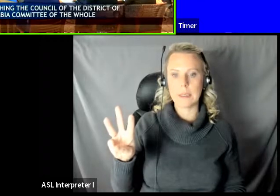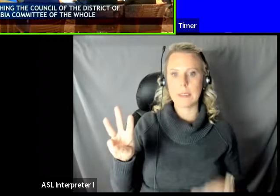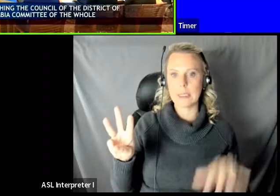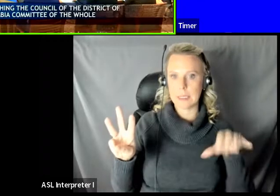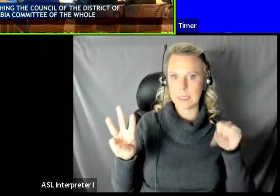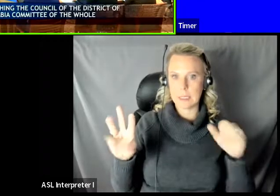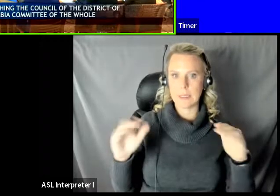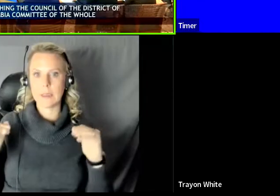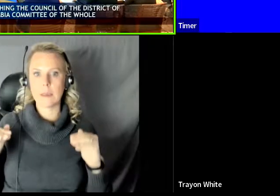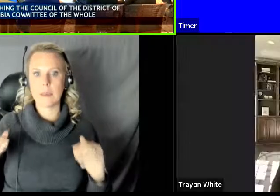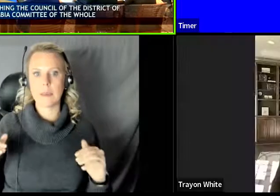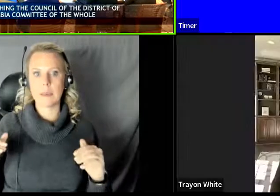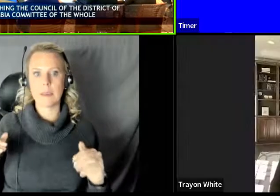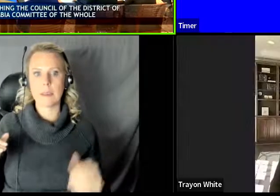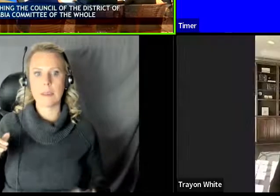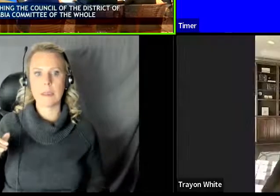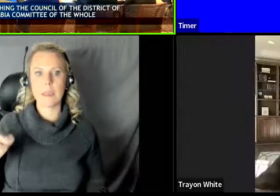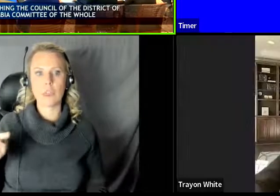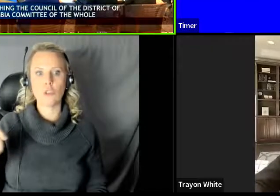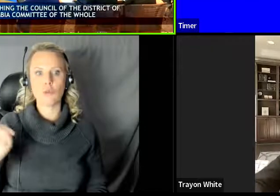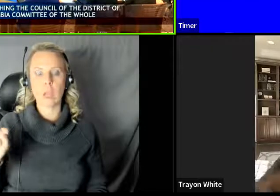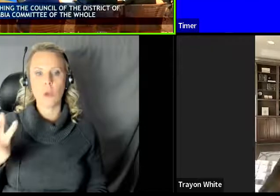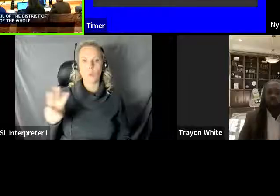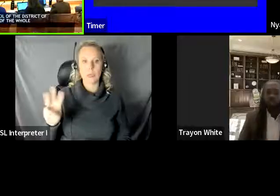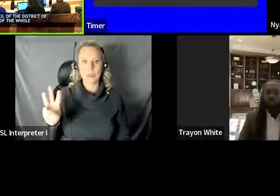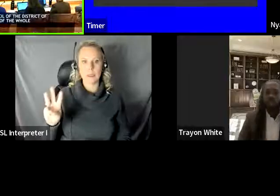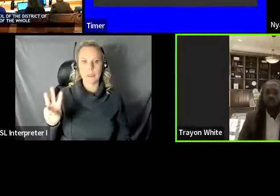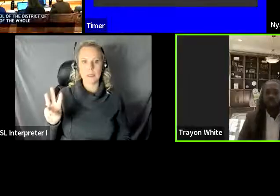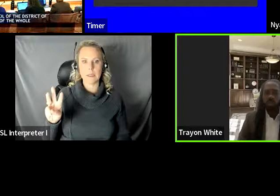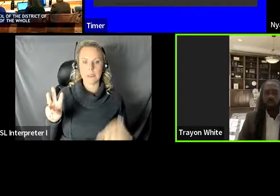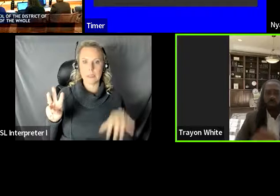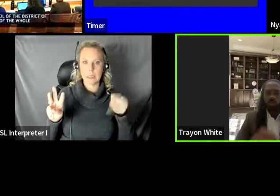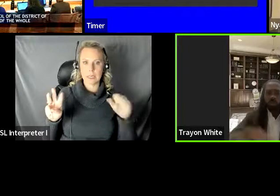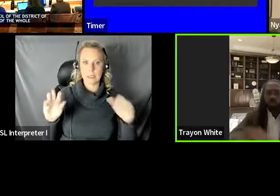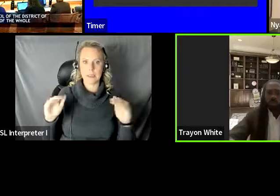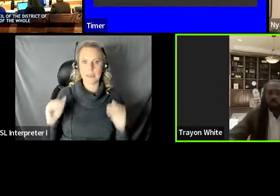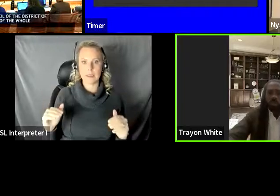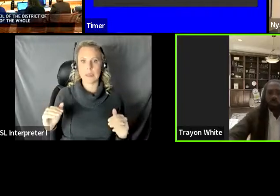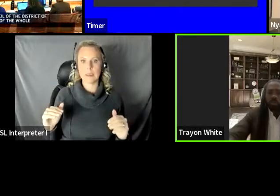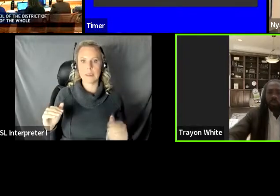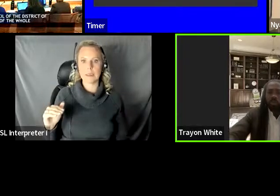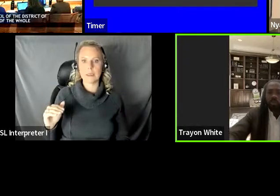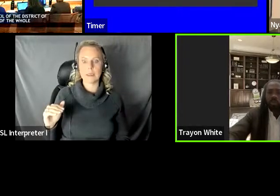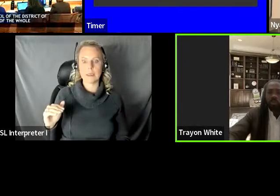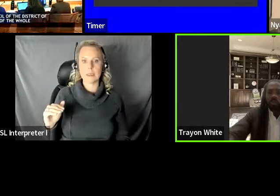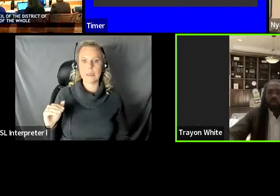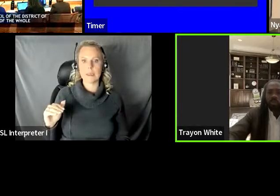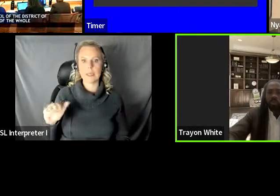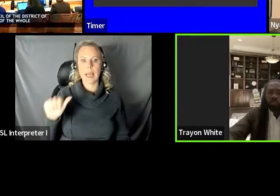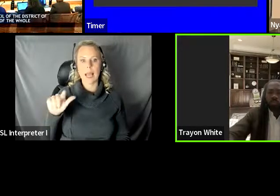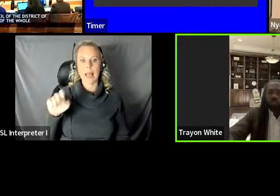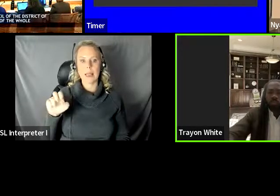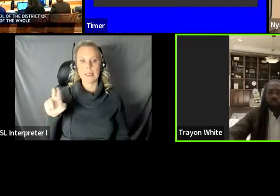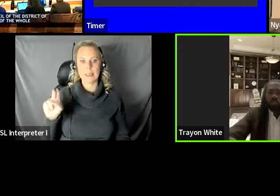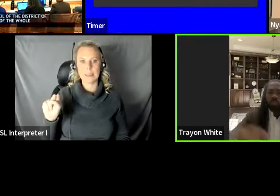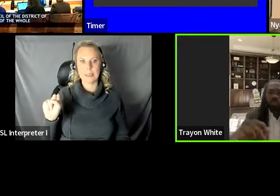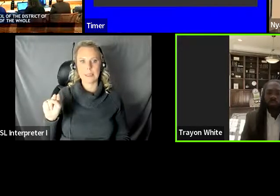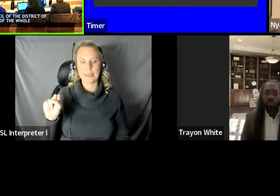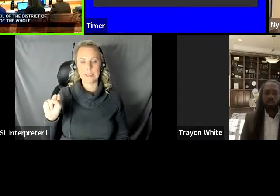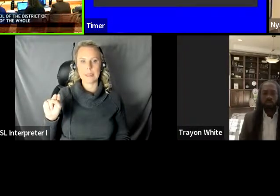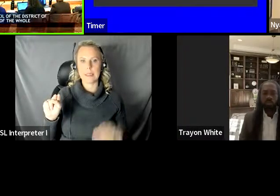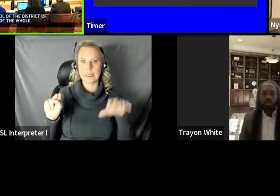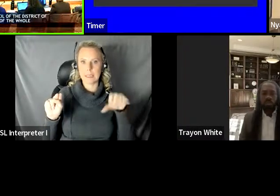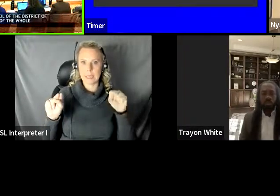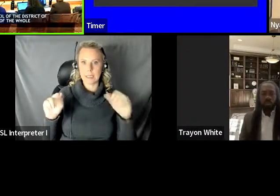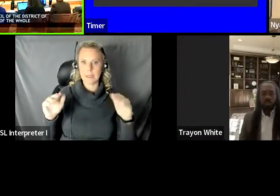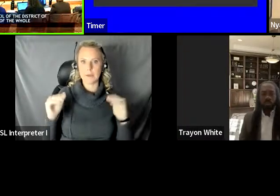Yes. Councilmember Robert White votes yes. Councilmember Trahan White. Yes. Councilmember Trahan White votes yes. Councilmember Allen.